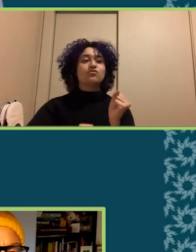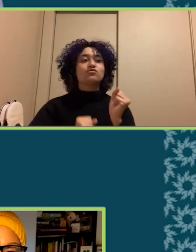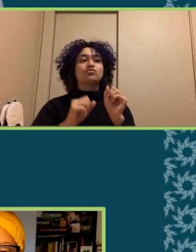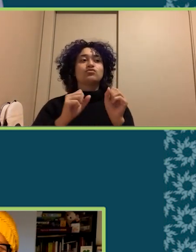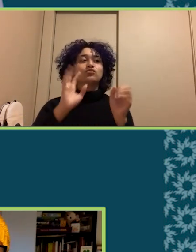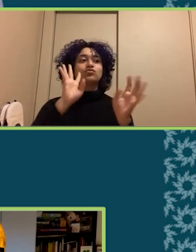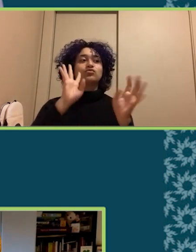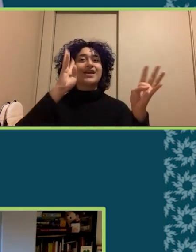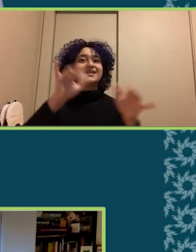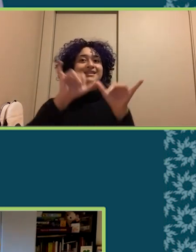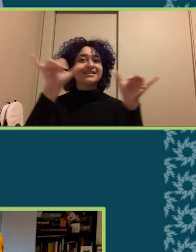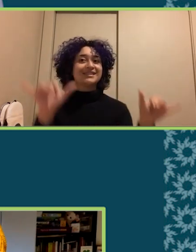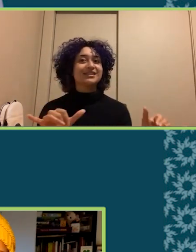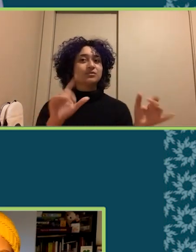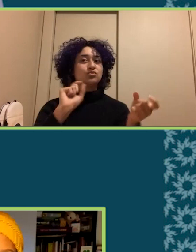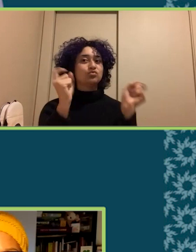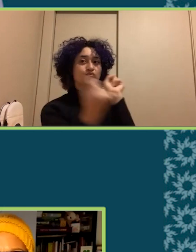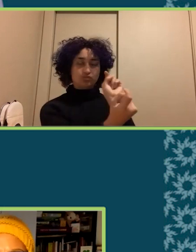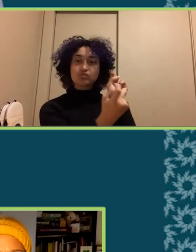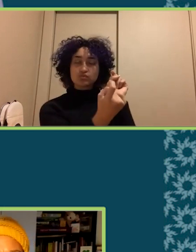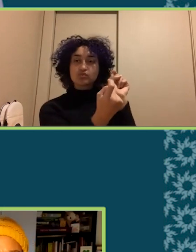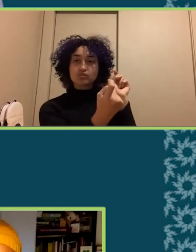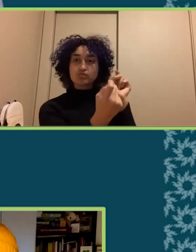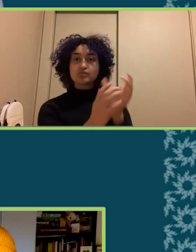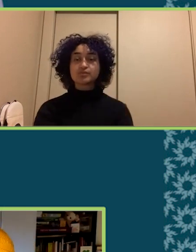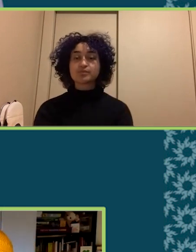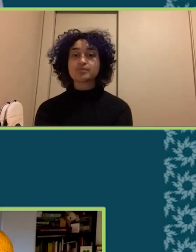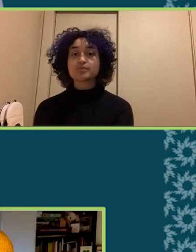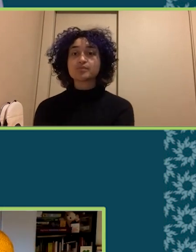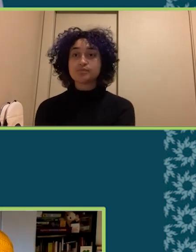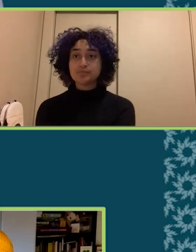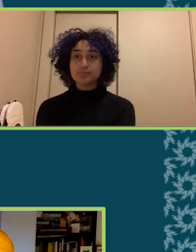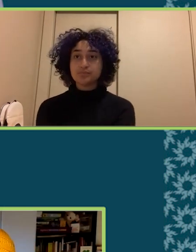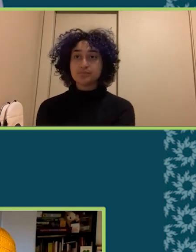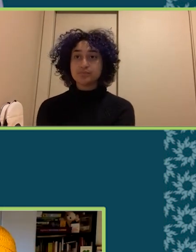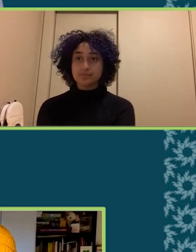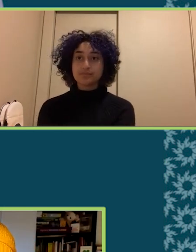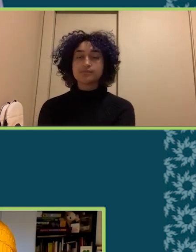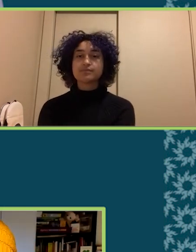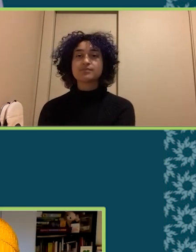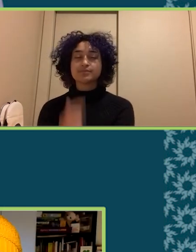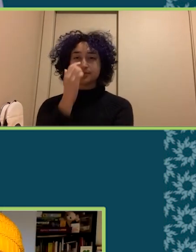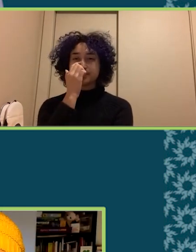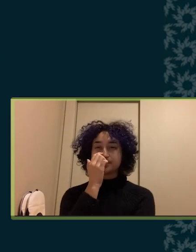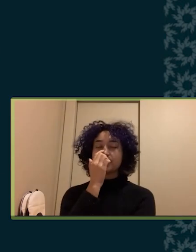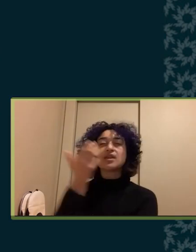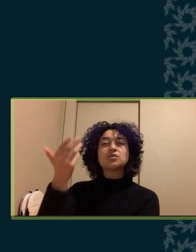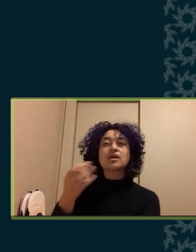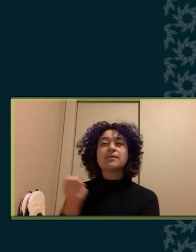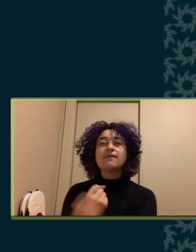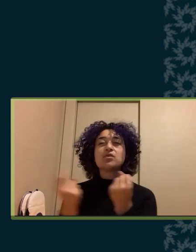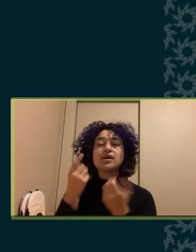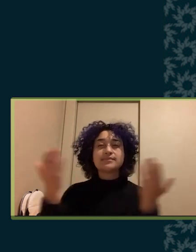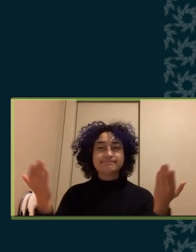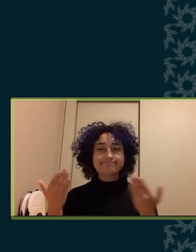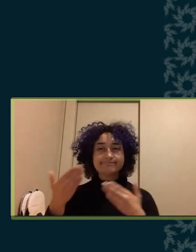Wow. Wow. Let's welcome everybody up to the panel here.